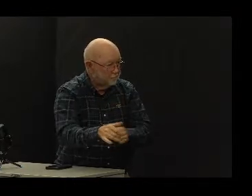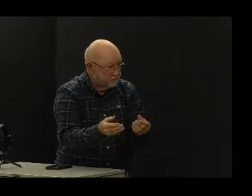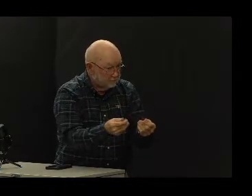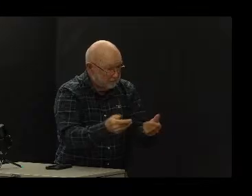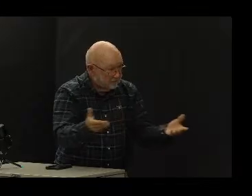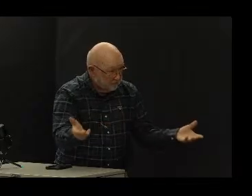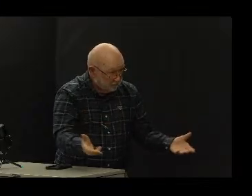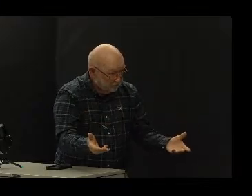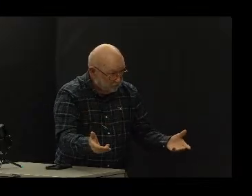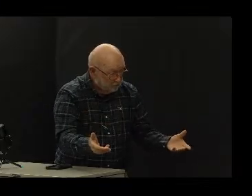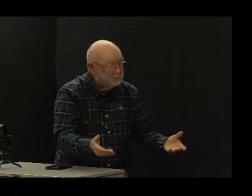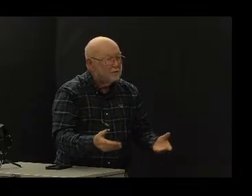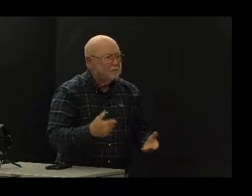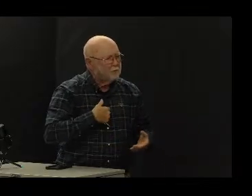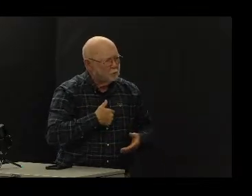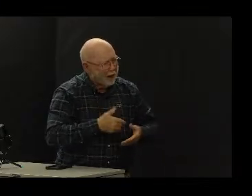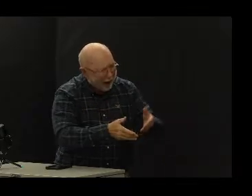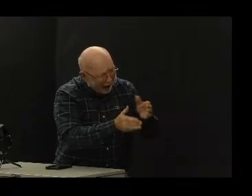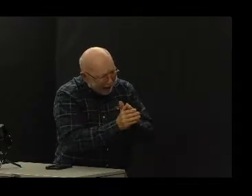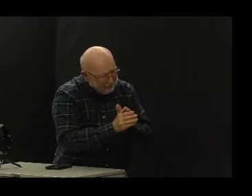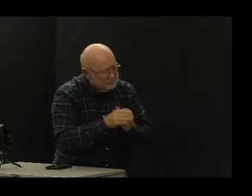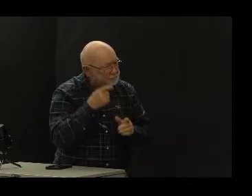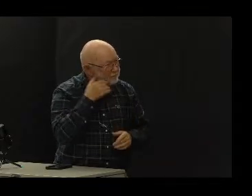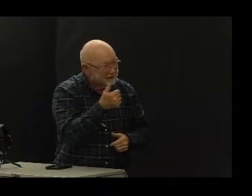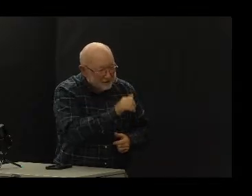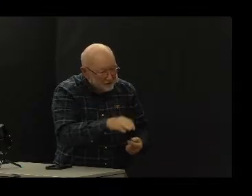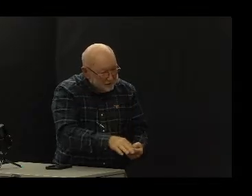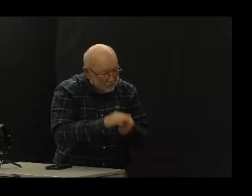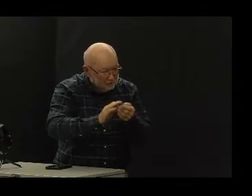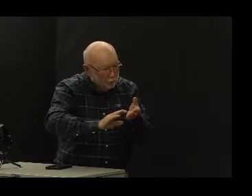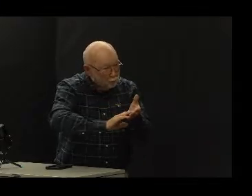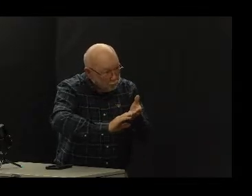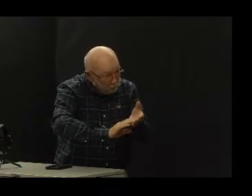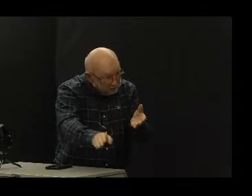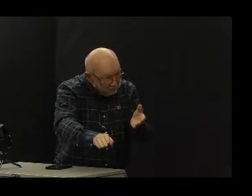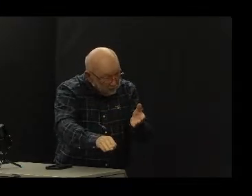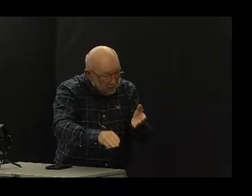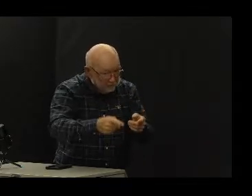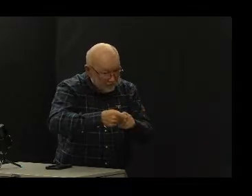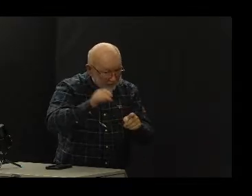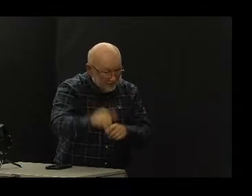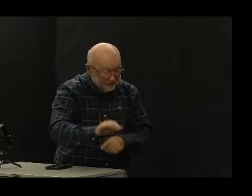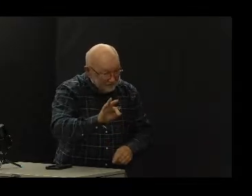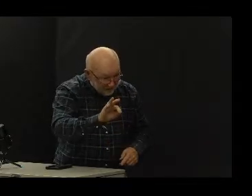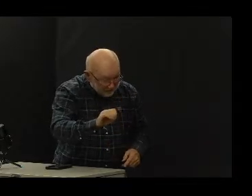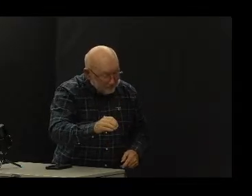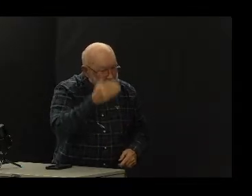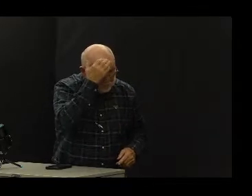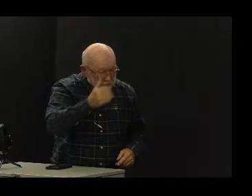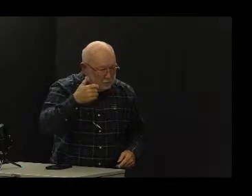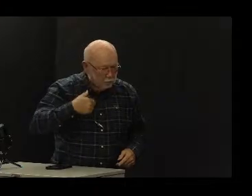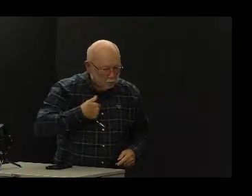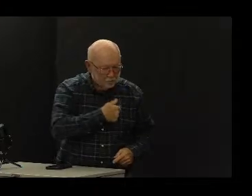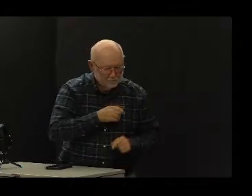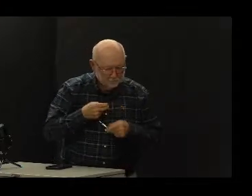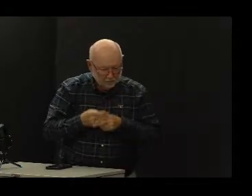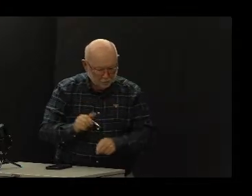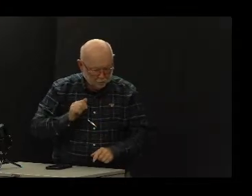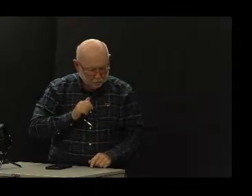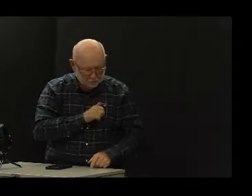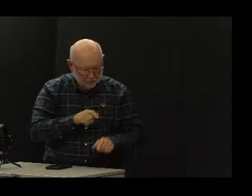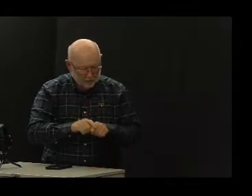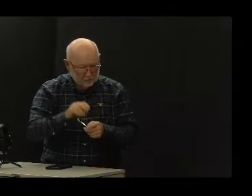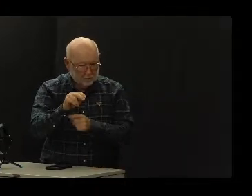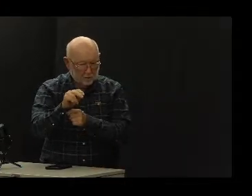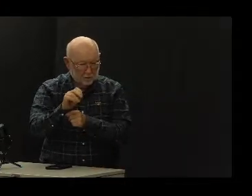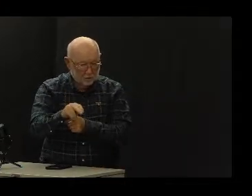we're required a $500 deposit to rent here, and we have to request a special waiver for